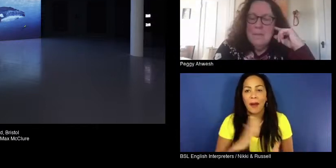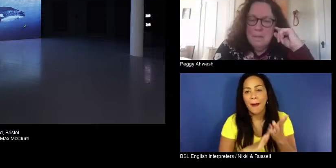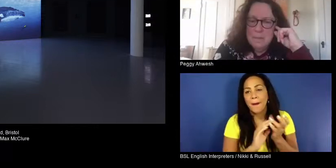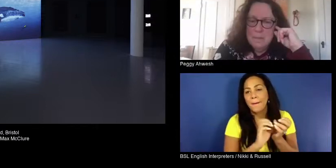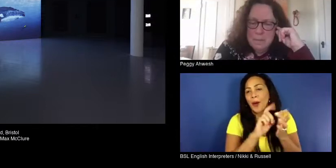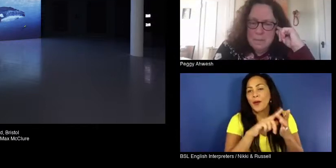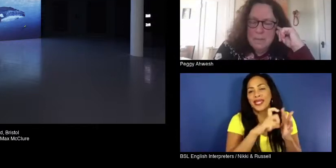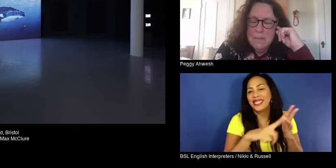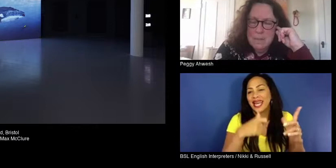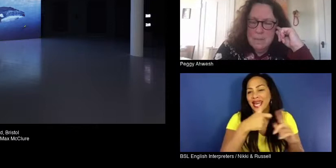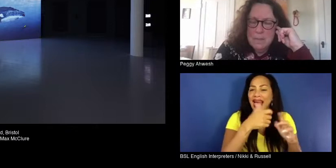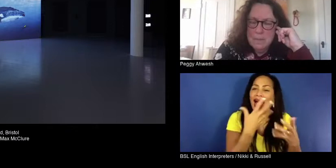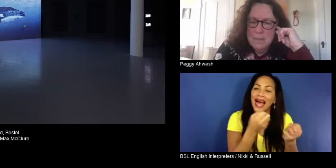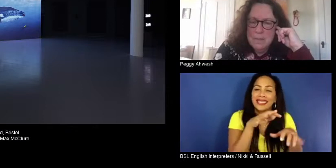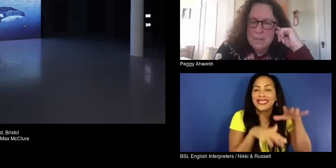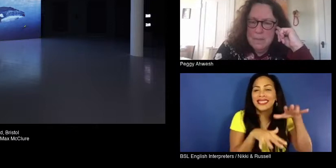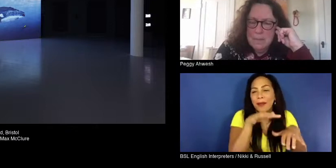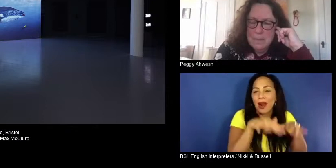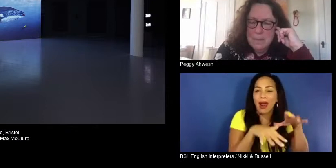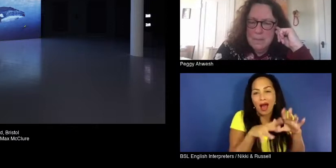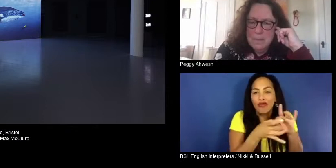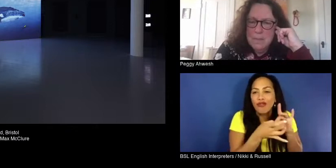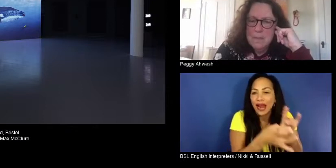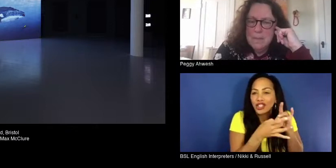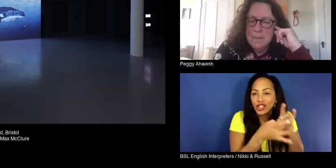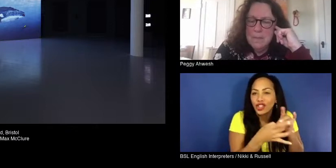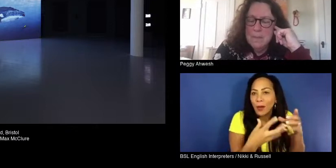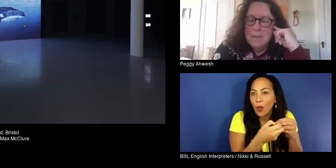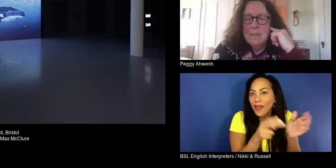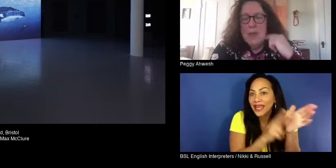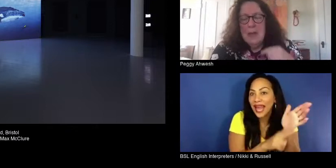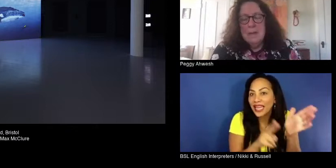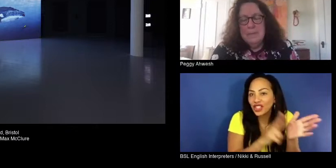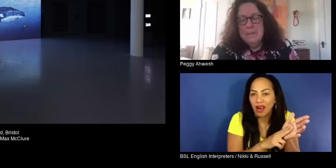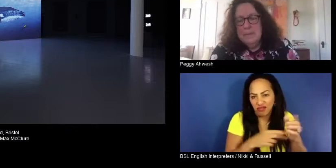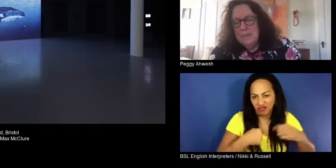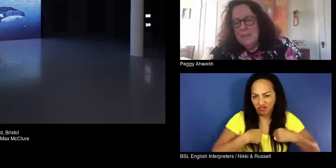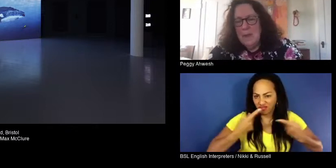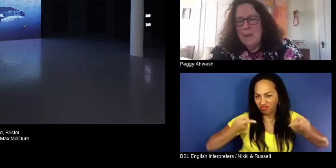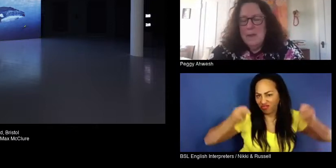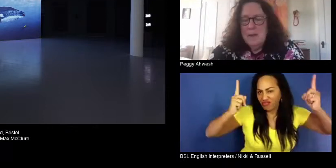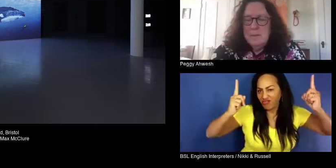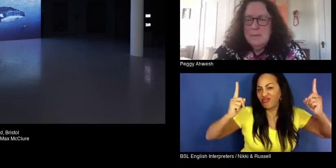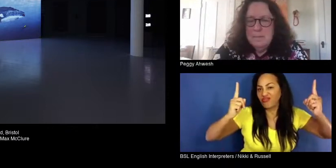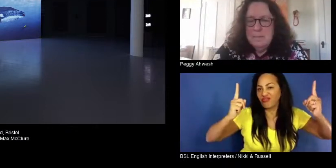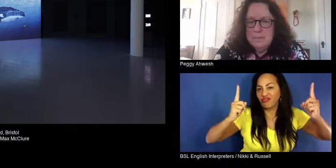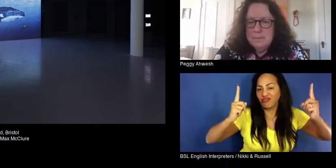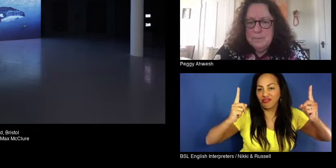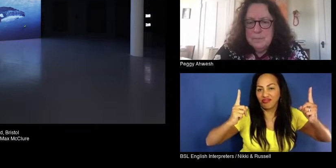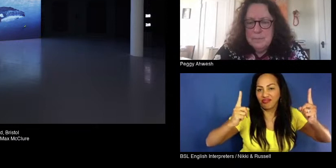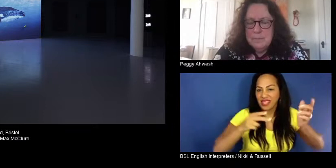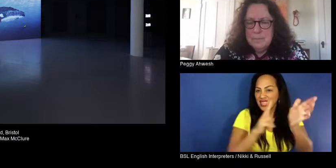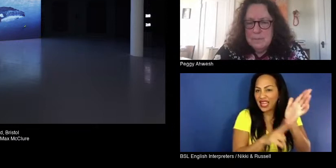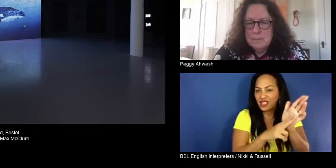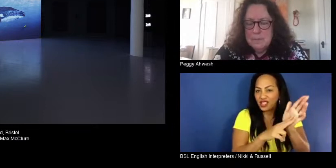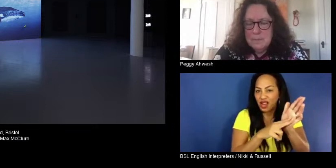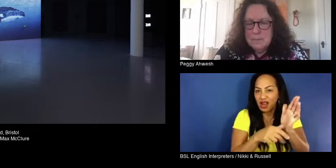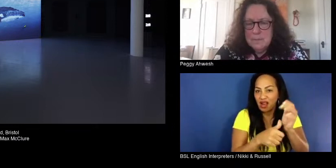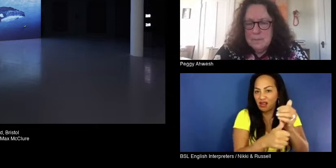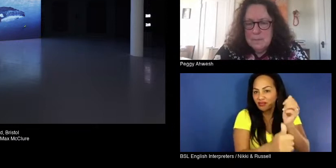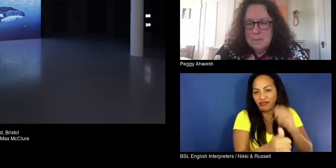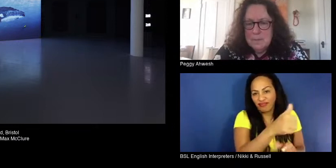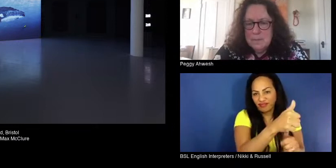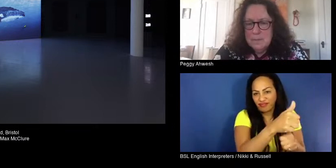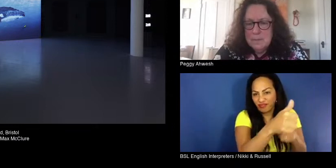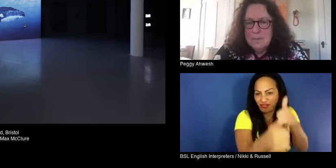a similar kind of relationship to nature that mm-hmm. comes up, but it was crucial somehow to me that they're also